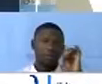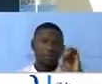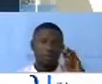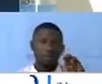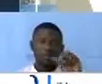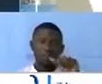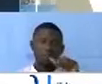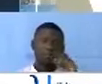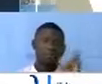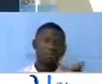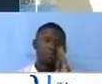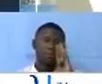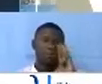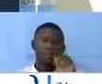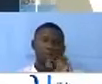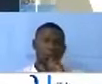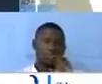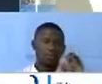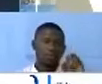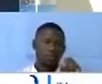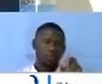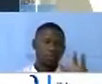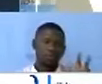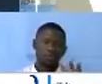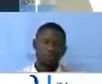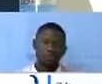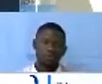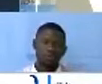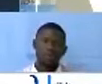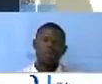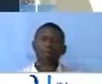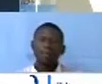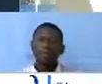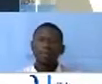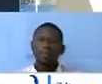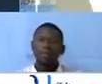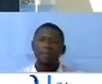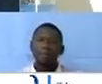Is the businessman? My job.